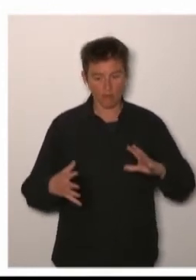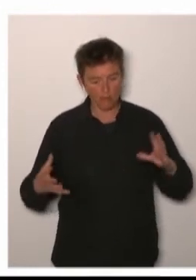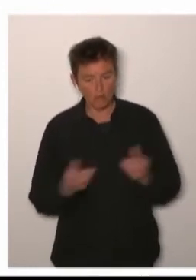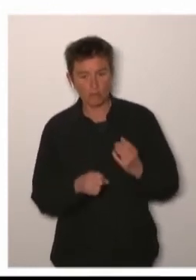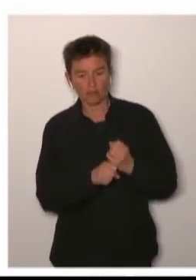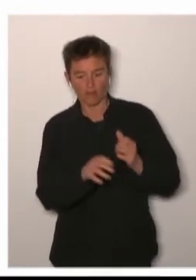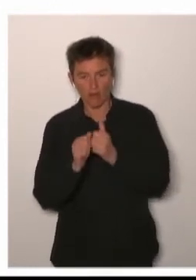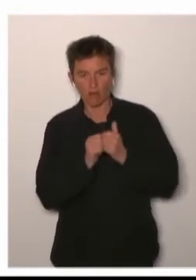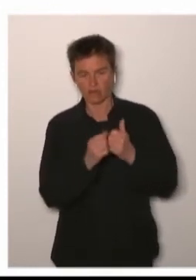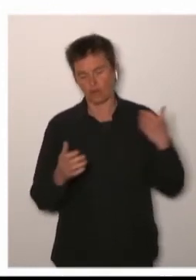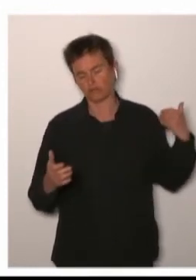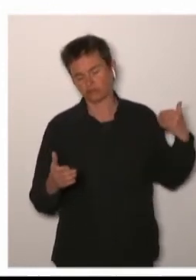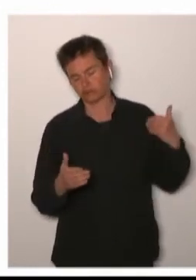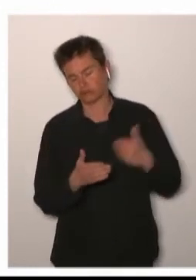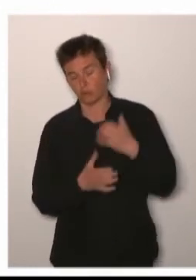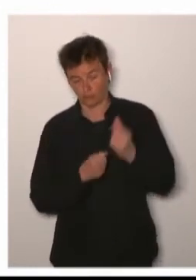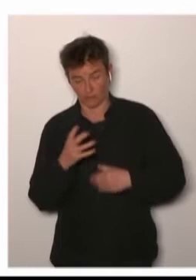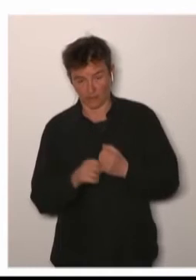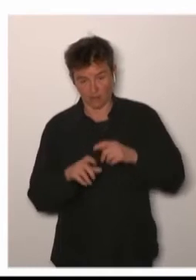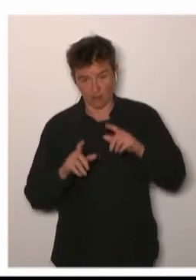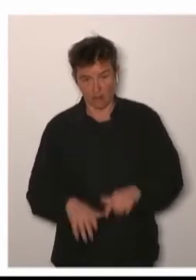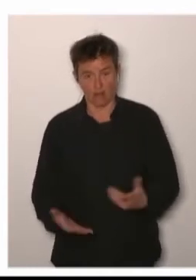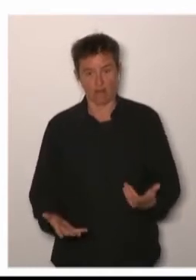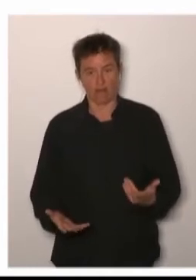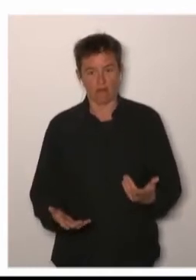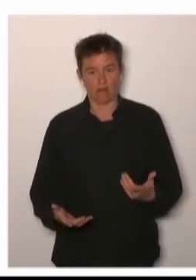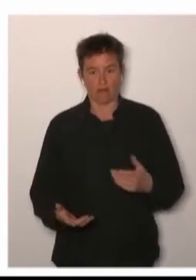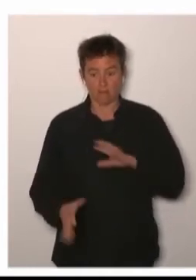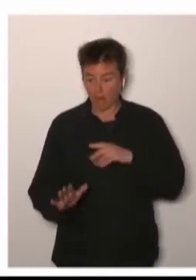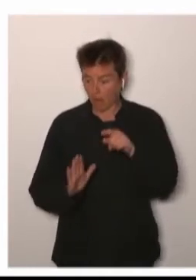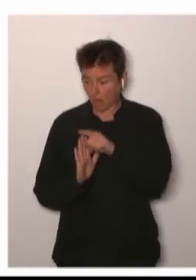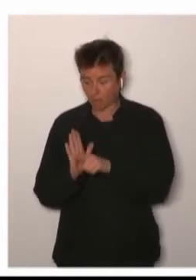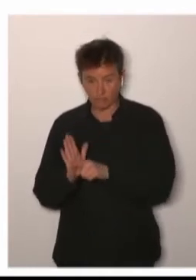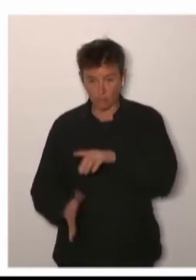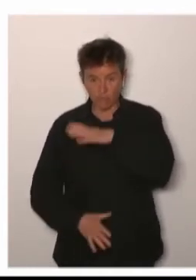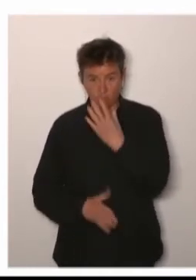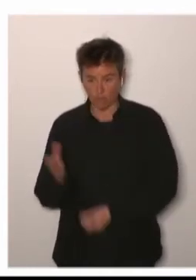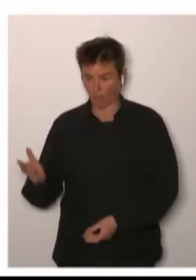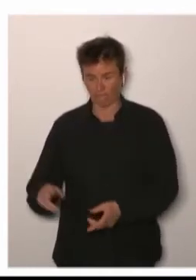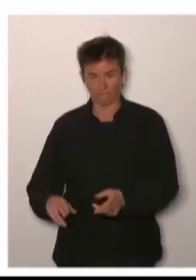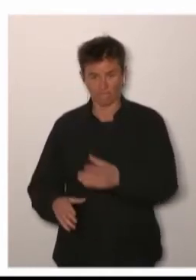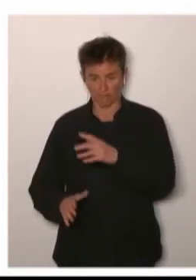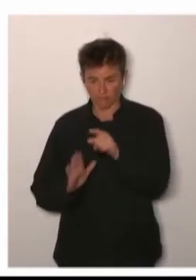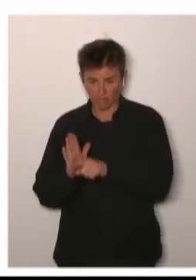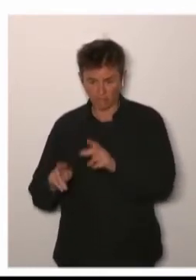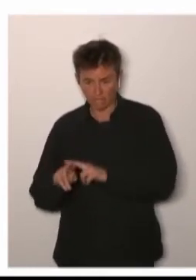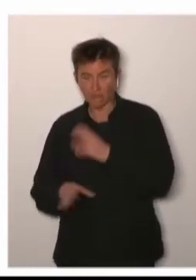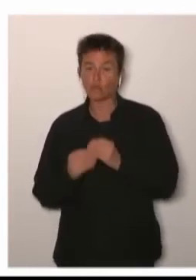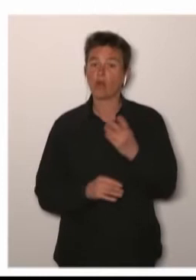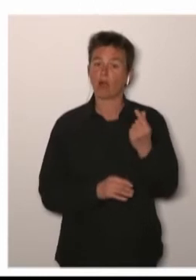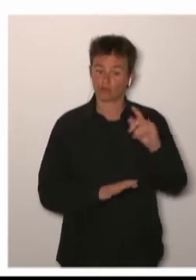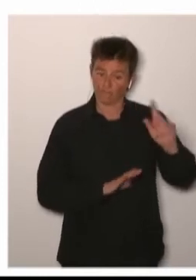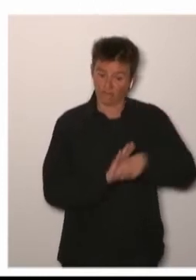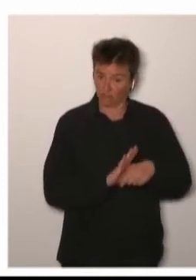solution to the absence of regulation sometimes, to the absence of funding sometimes?